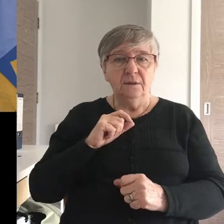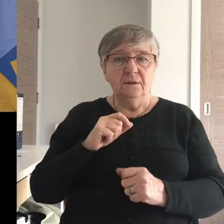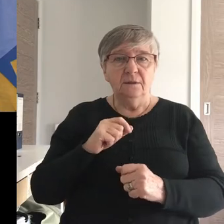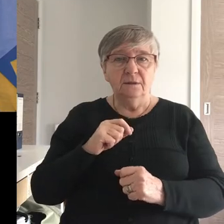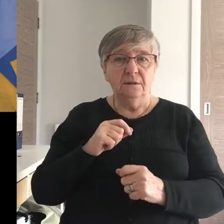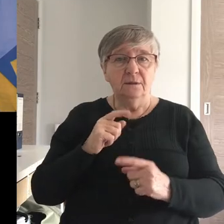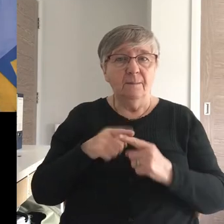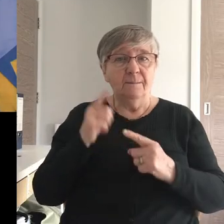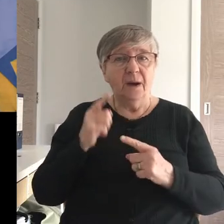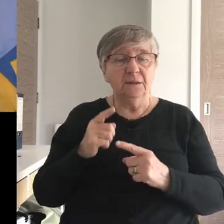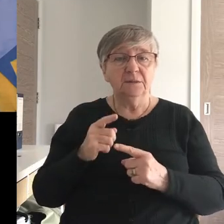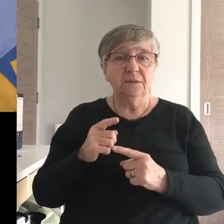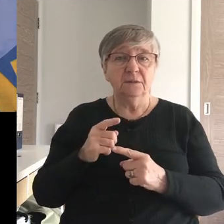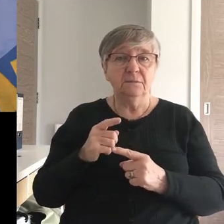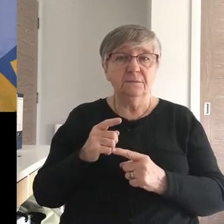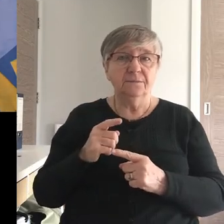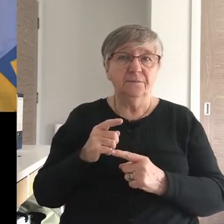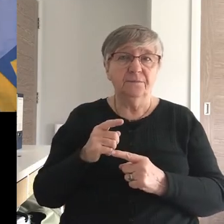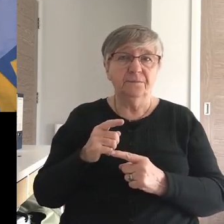However,